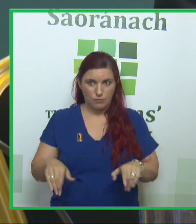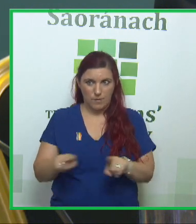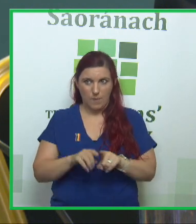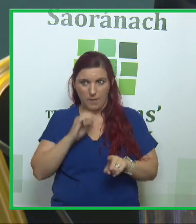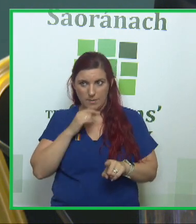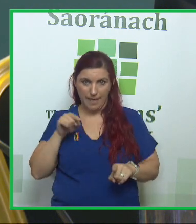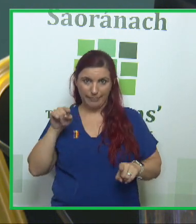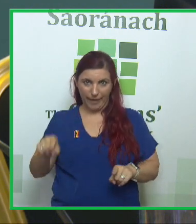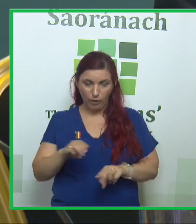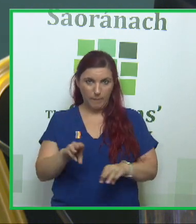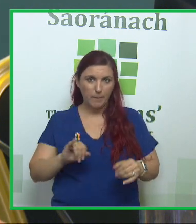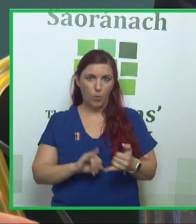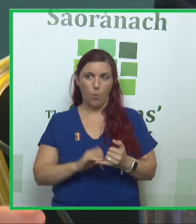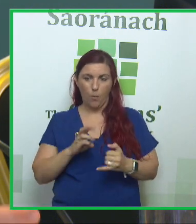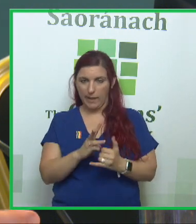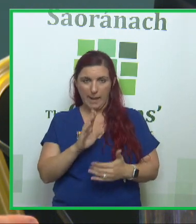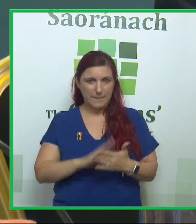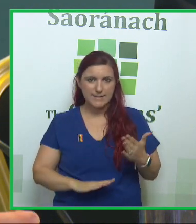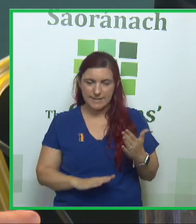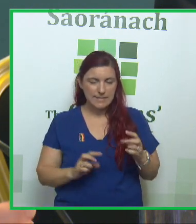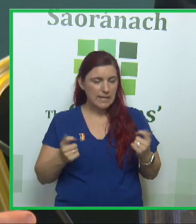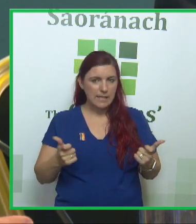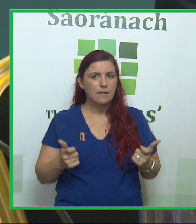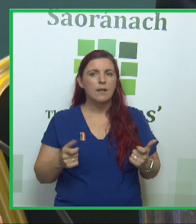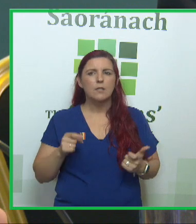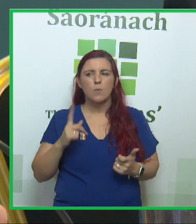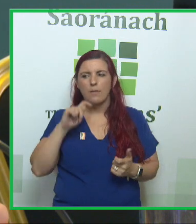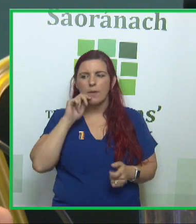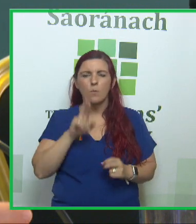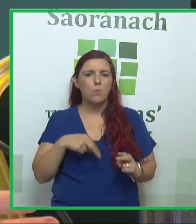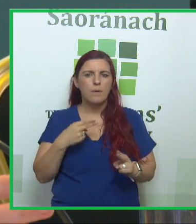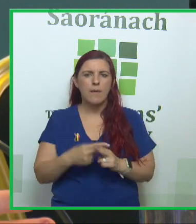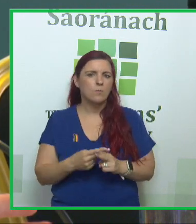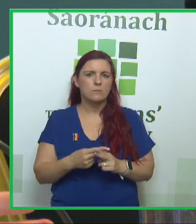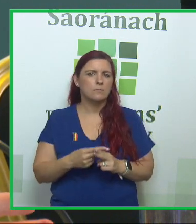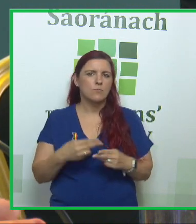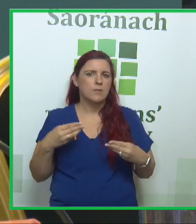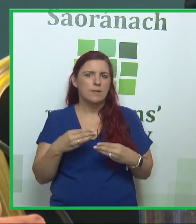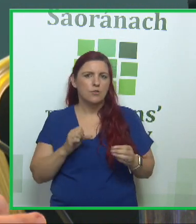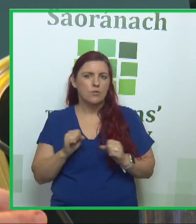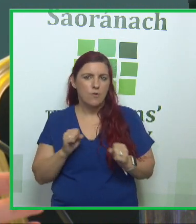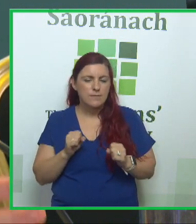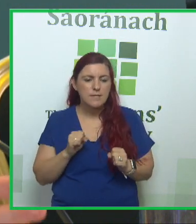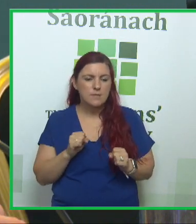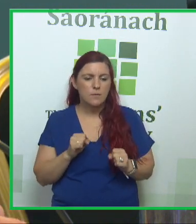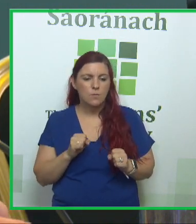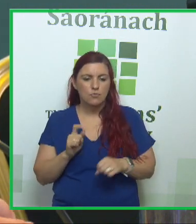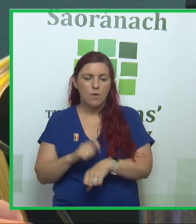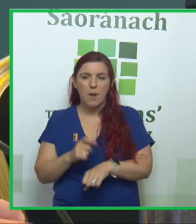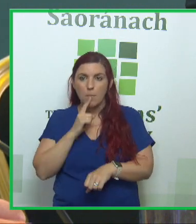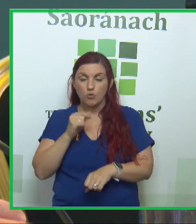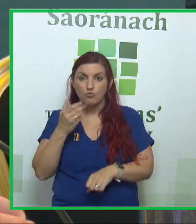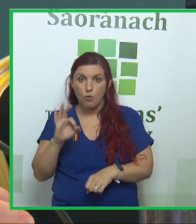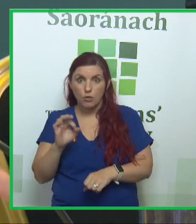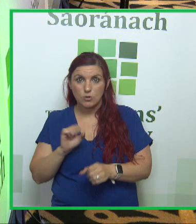who will follow through. So I think without drug services, I think we'd be in trouble, but drug services on their own can't